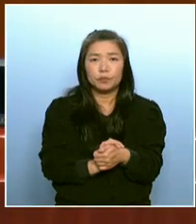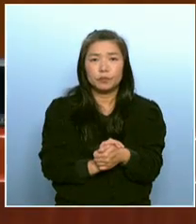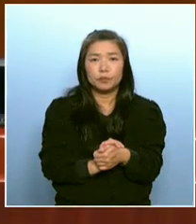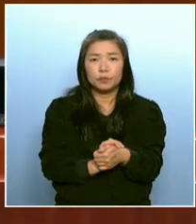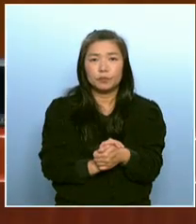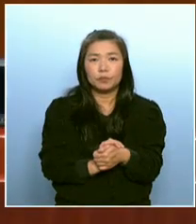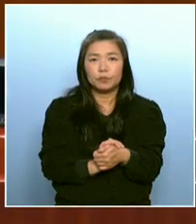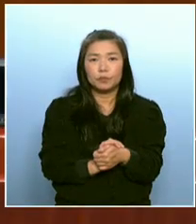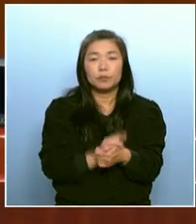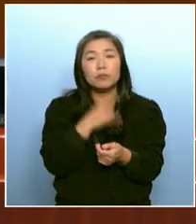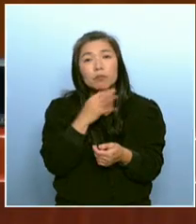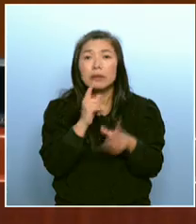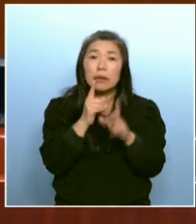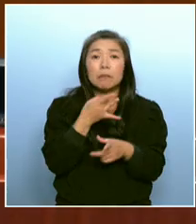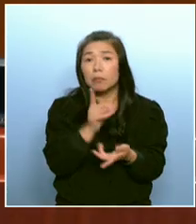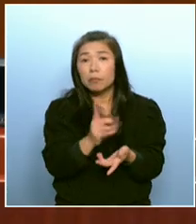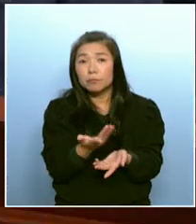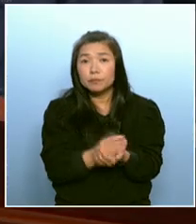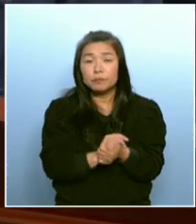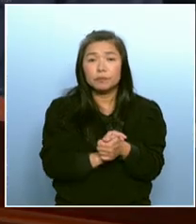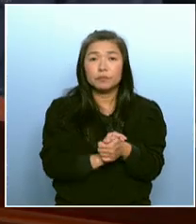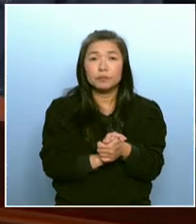Chair, there are still some questions unanswered.